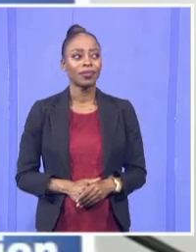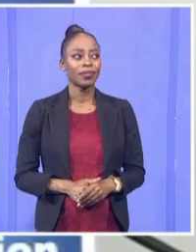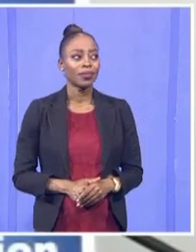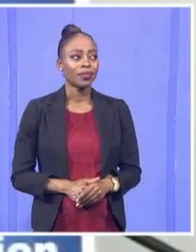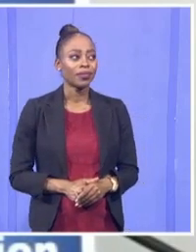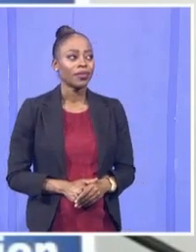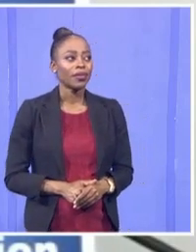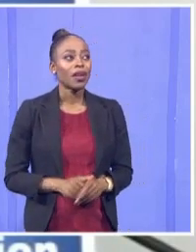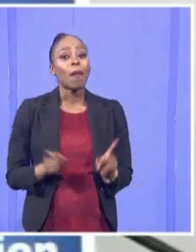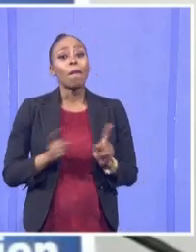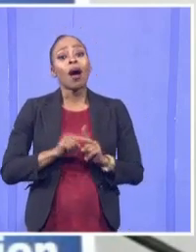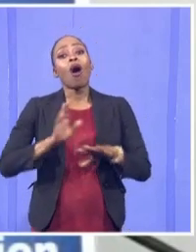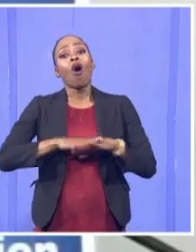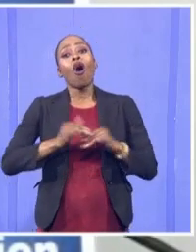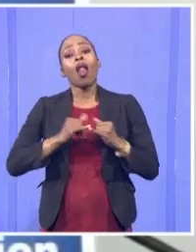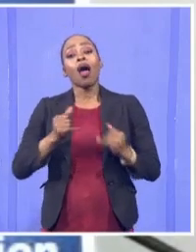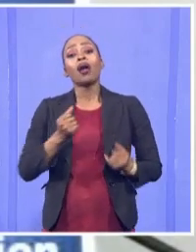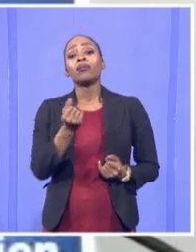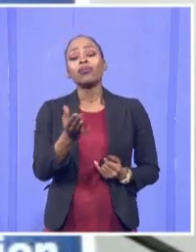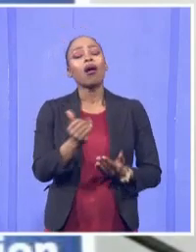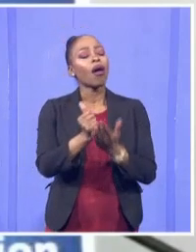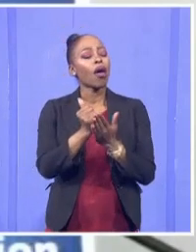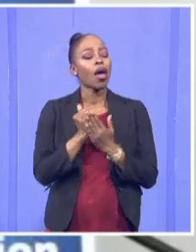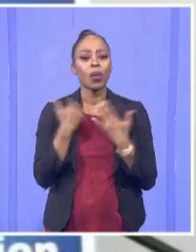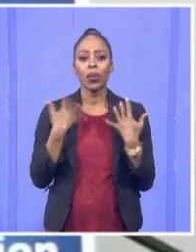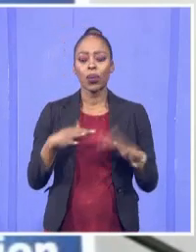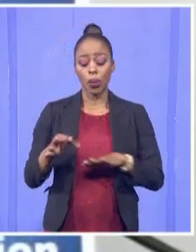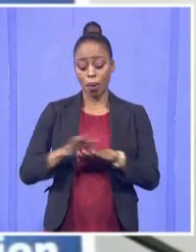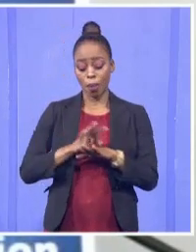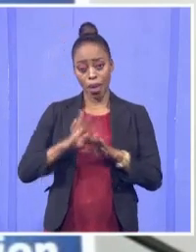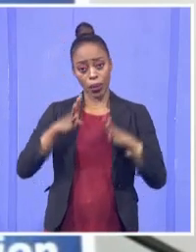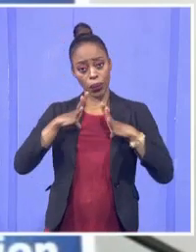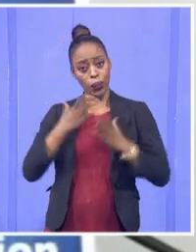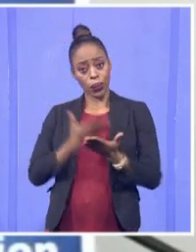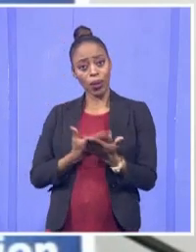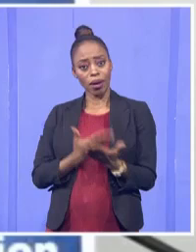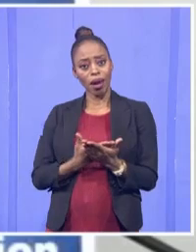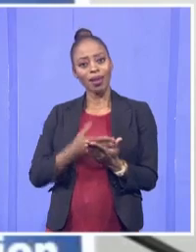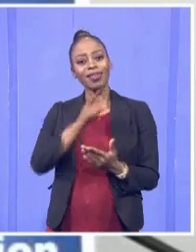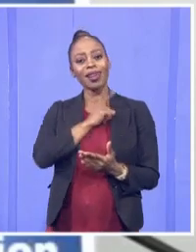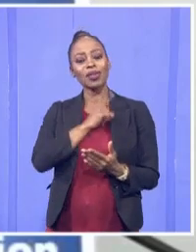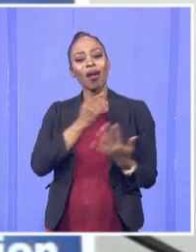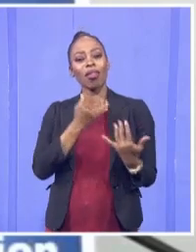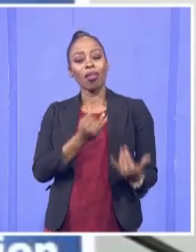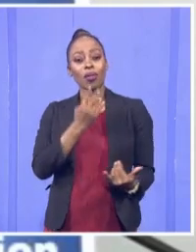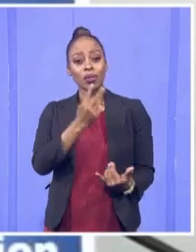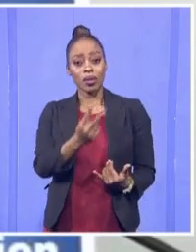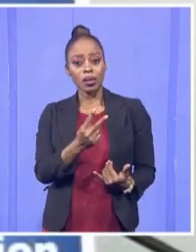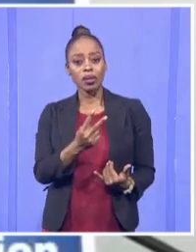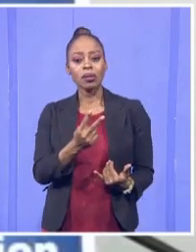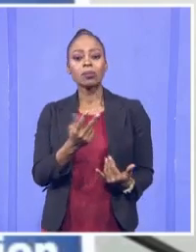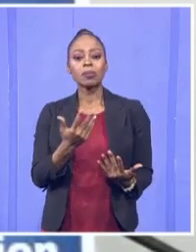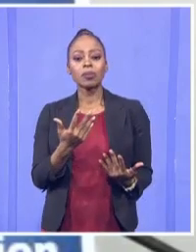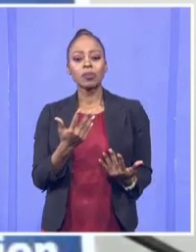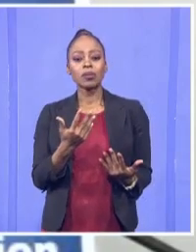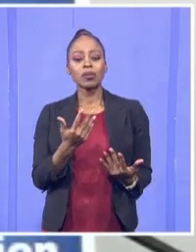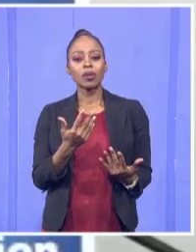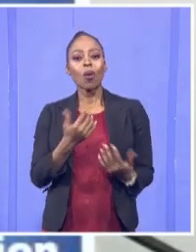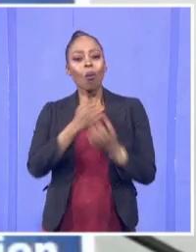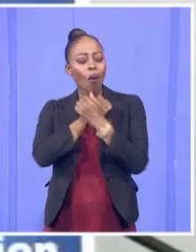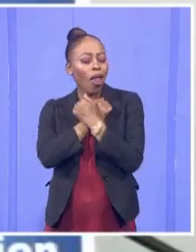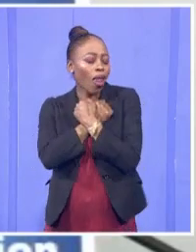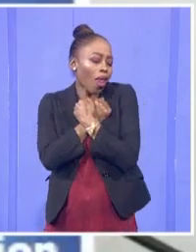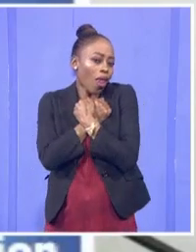But this online applications is assisting us to plan. That is why we are truly in love with the